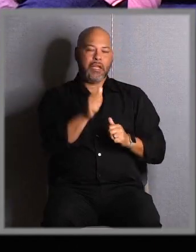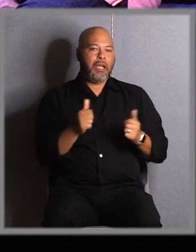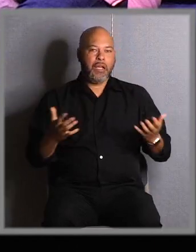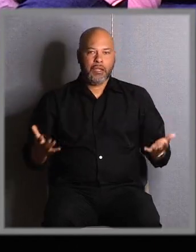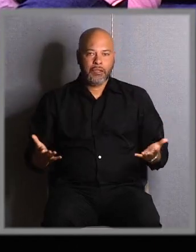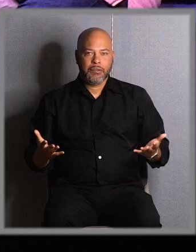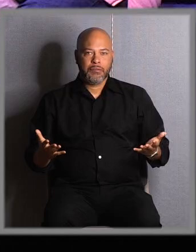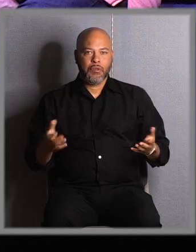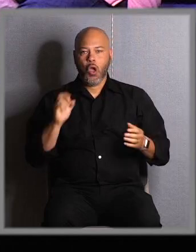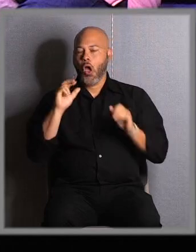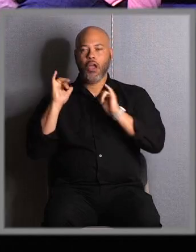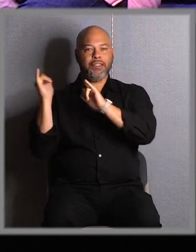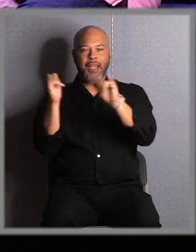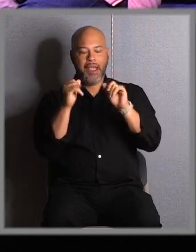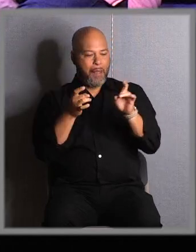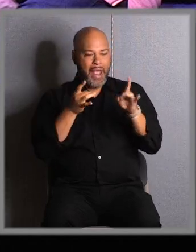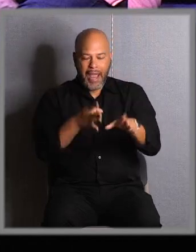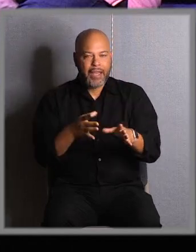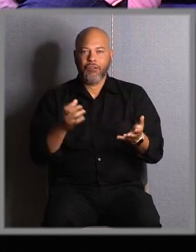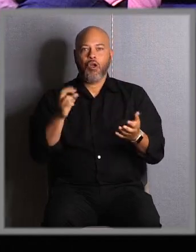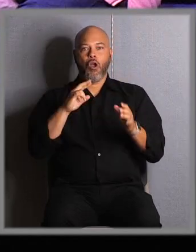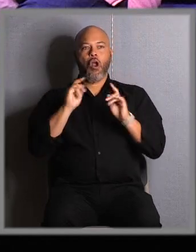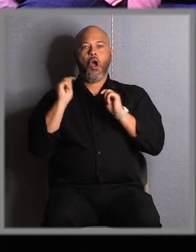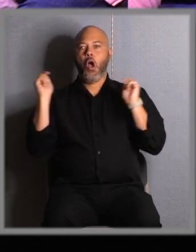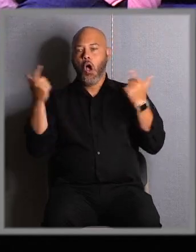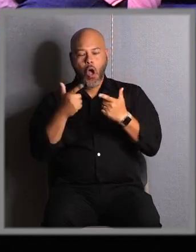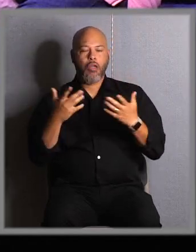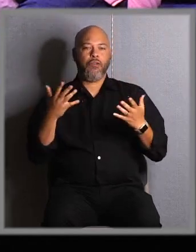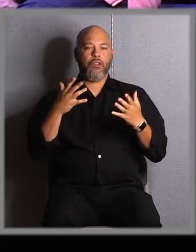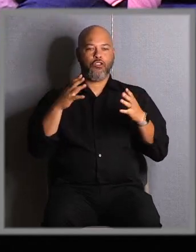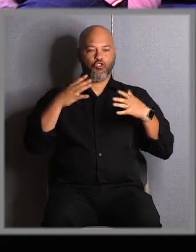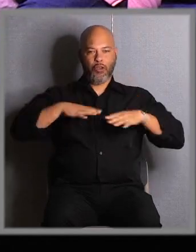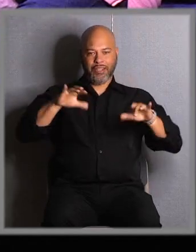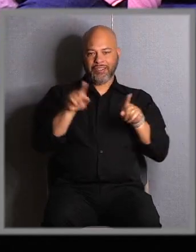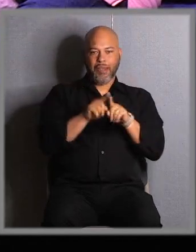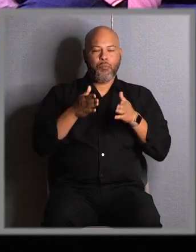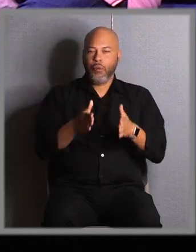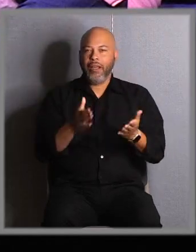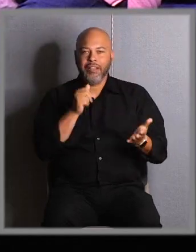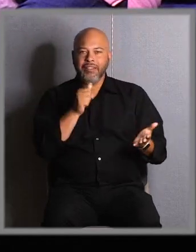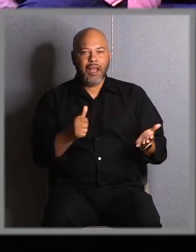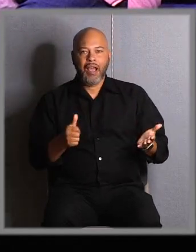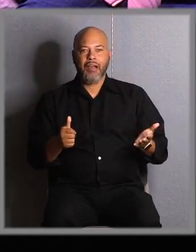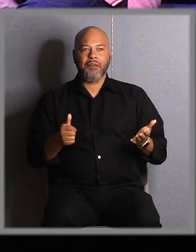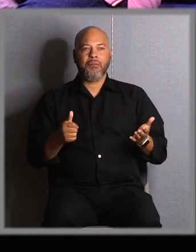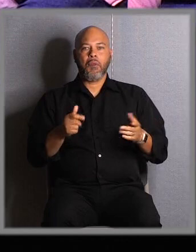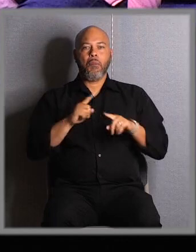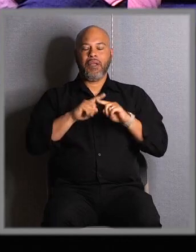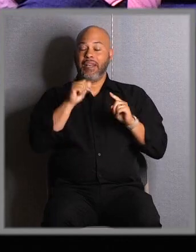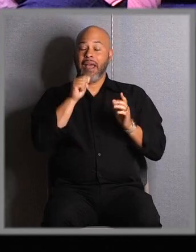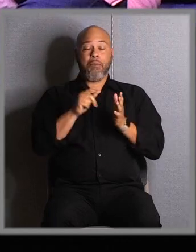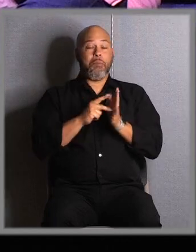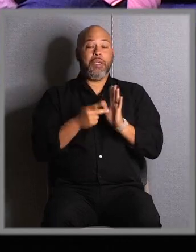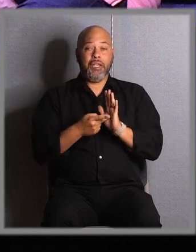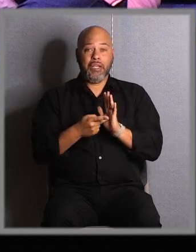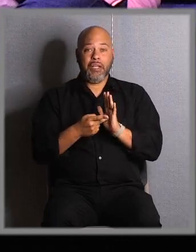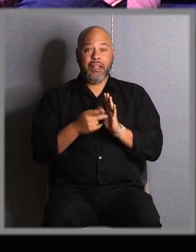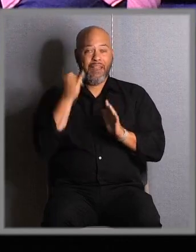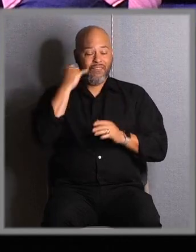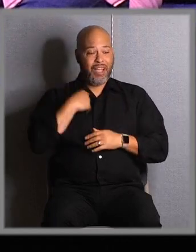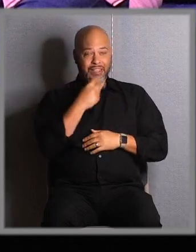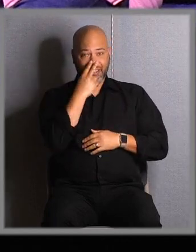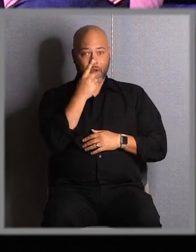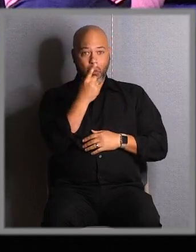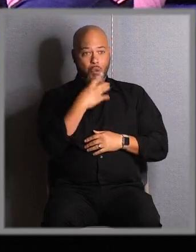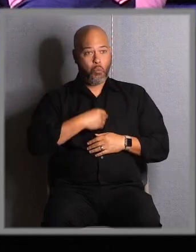like that, or all of us act like that, or all of us dress like that. It's just those, but that doesn't mean if I see one